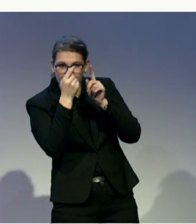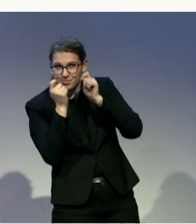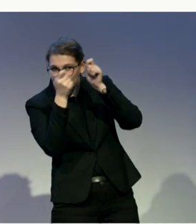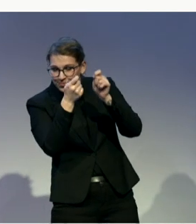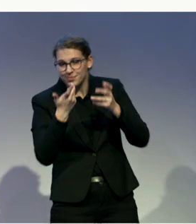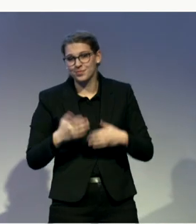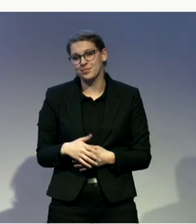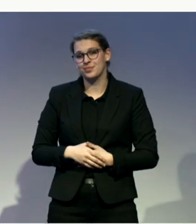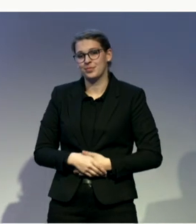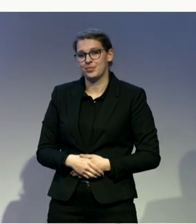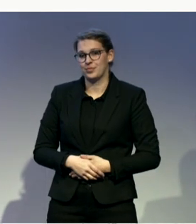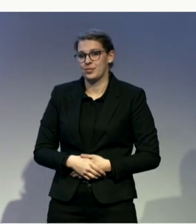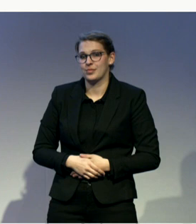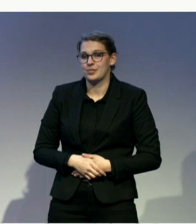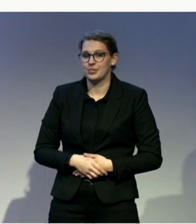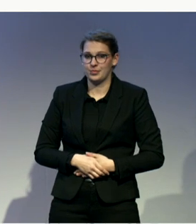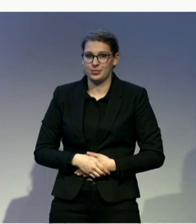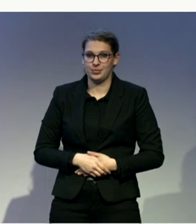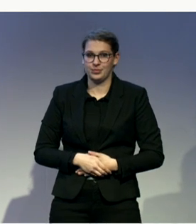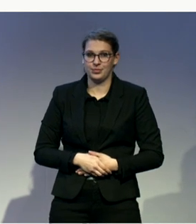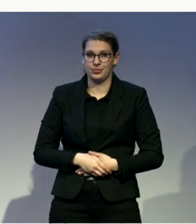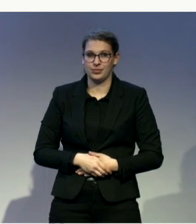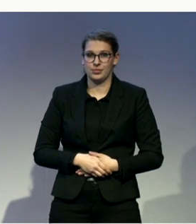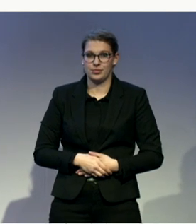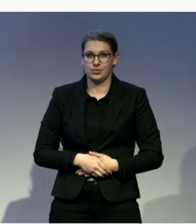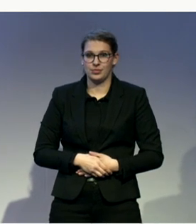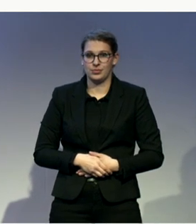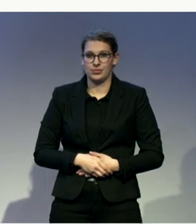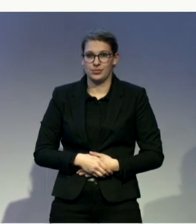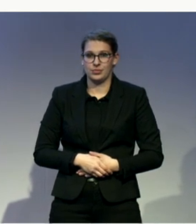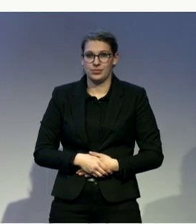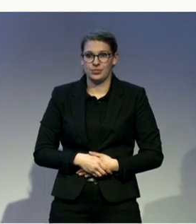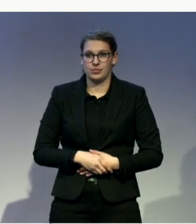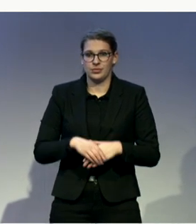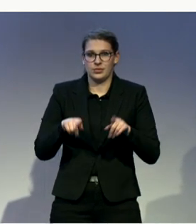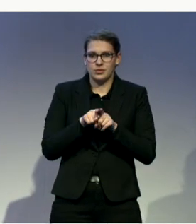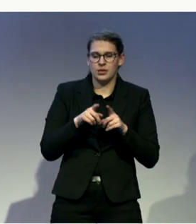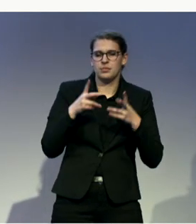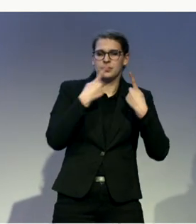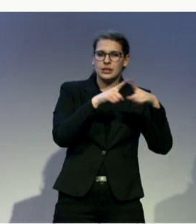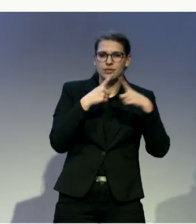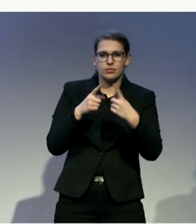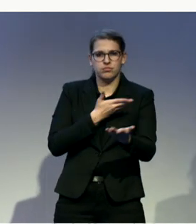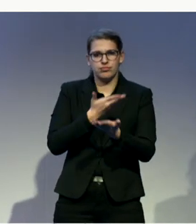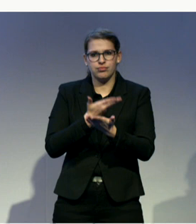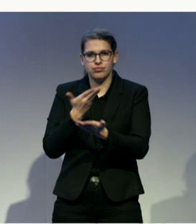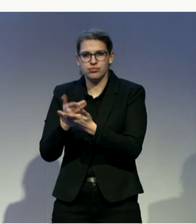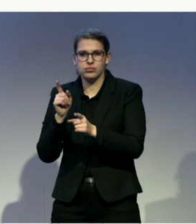sources. And the third one would be income-generating activities, where service provider